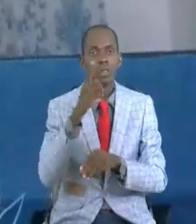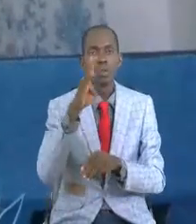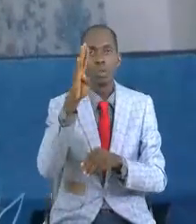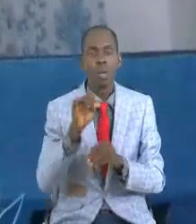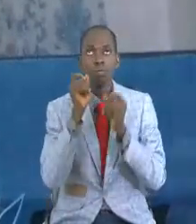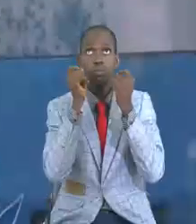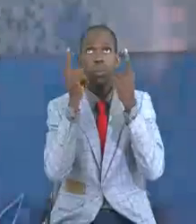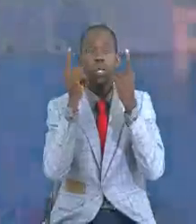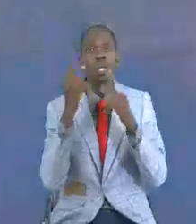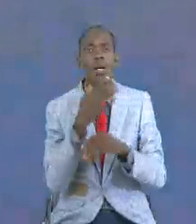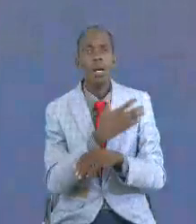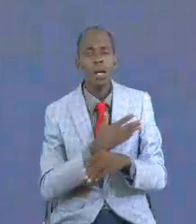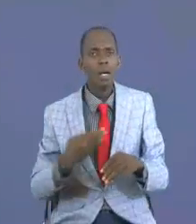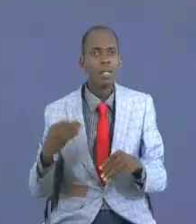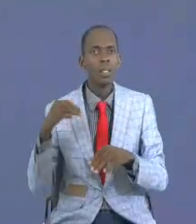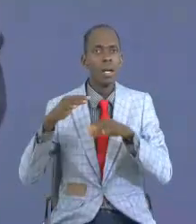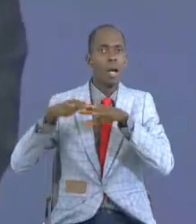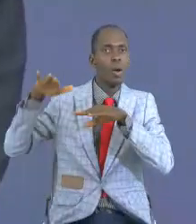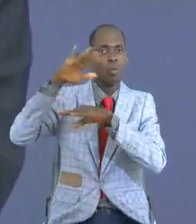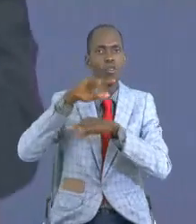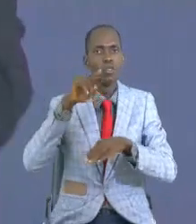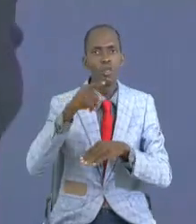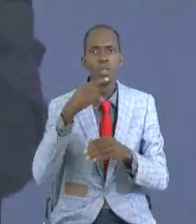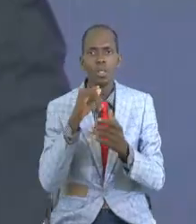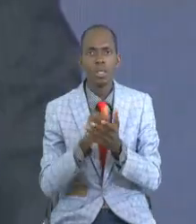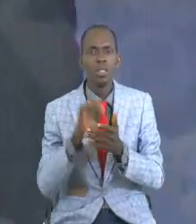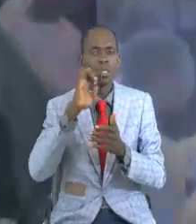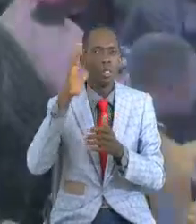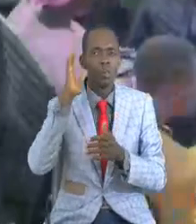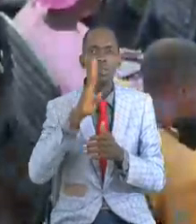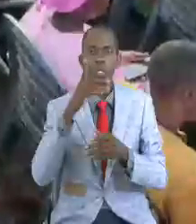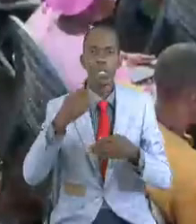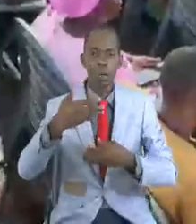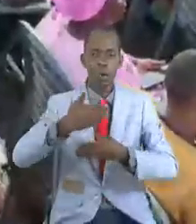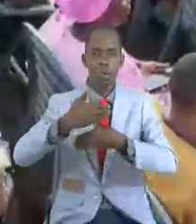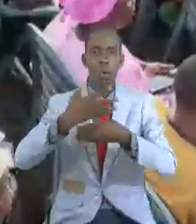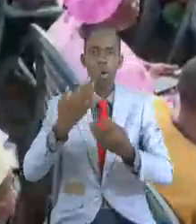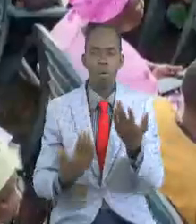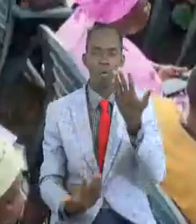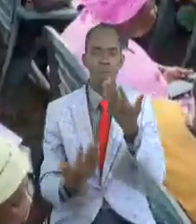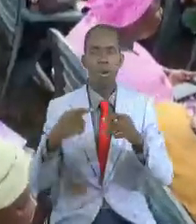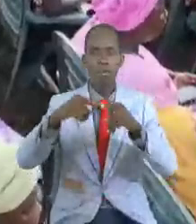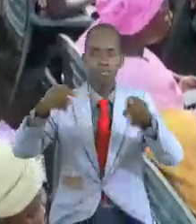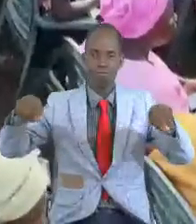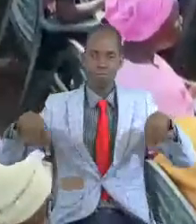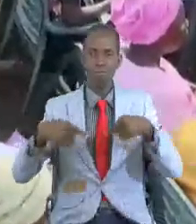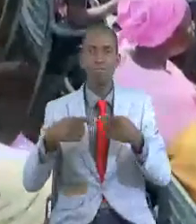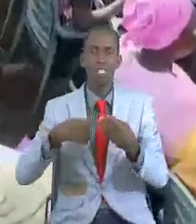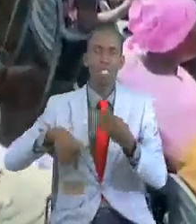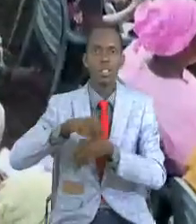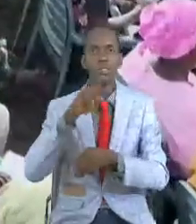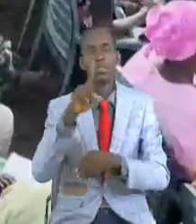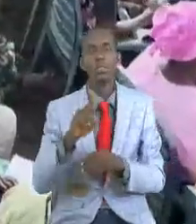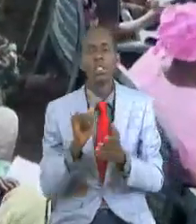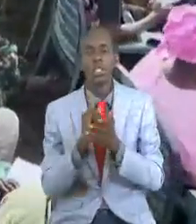surprise. And then above you, in fact, it says, it will be a wall of fire around you. Privilege, privilege,